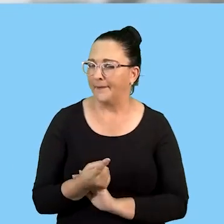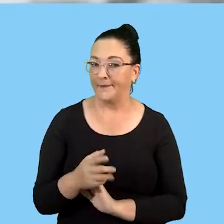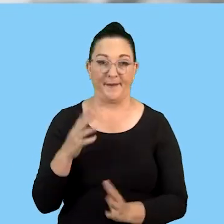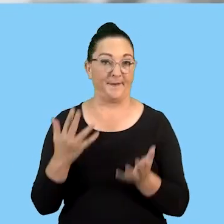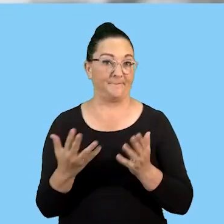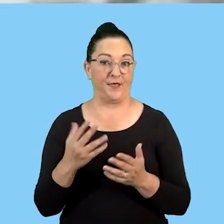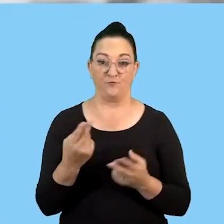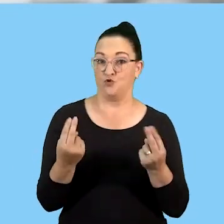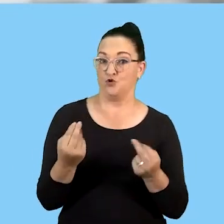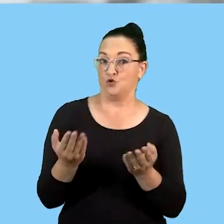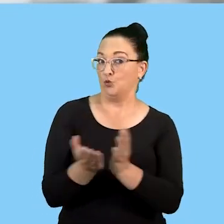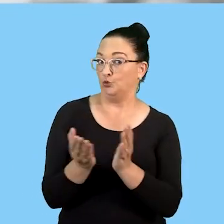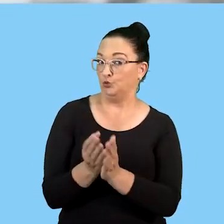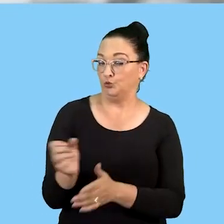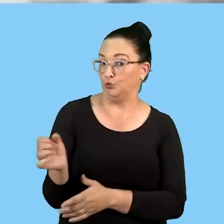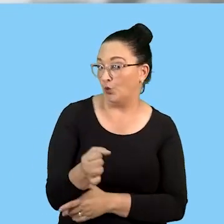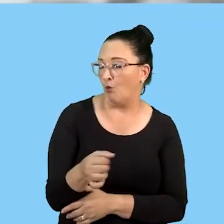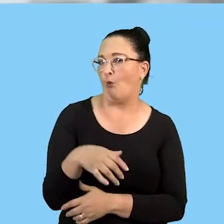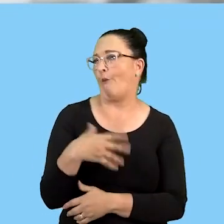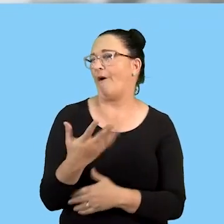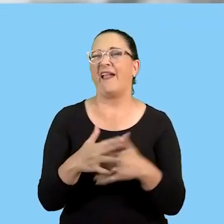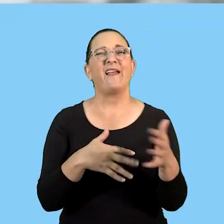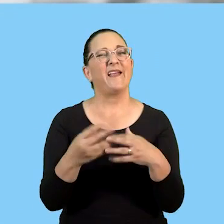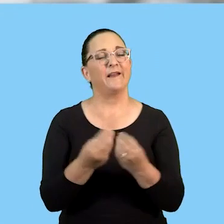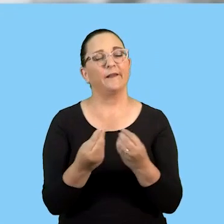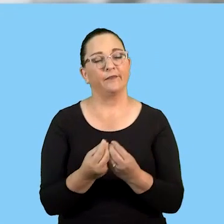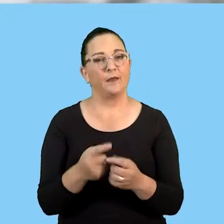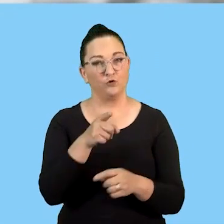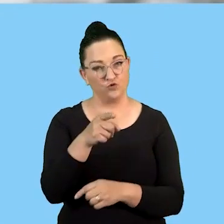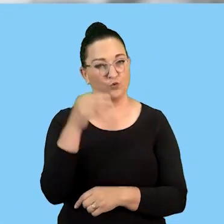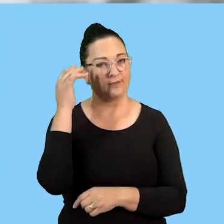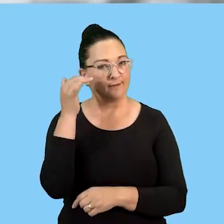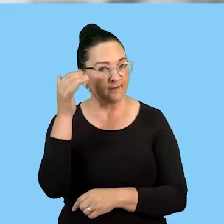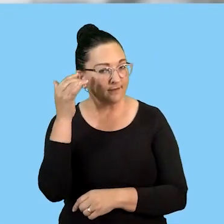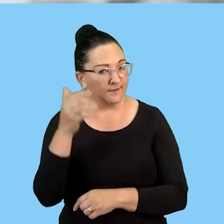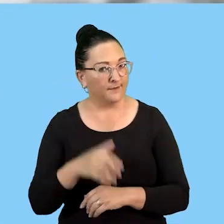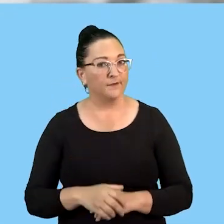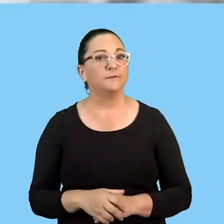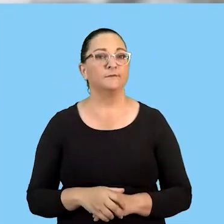environment? It might be a new school that you have attended or anything. As you